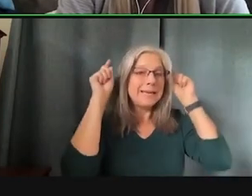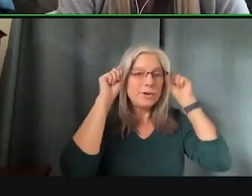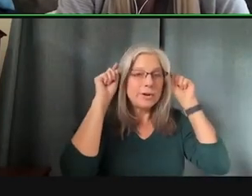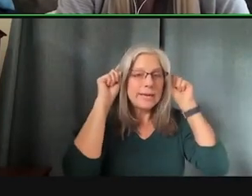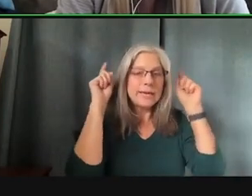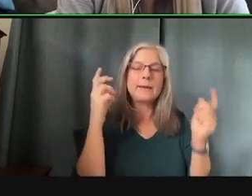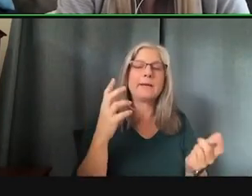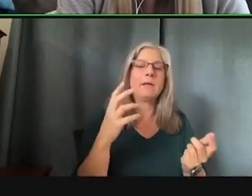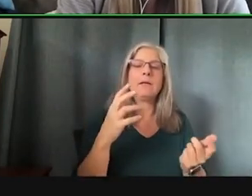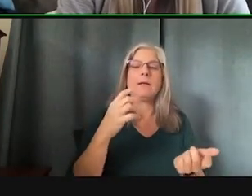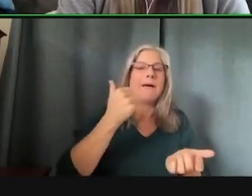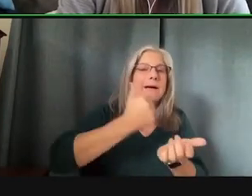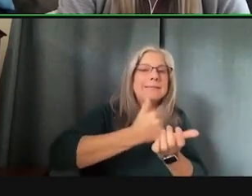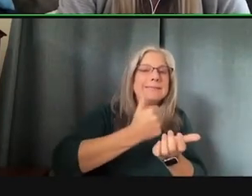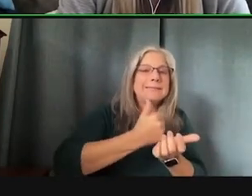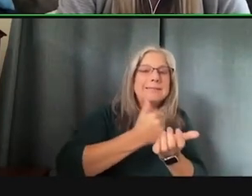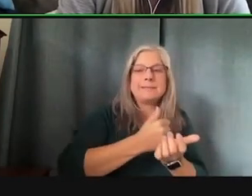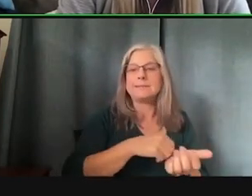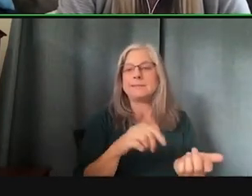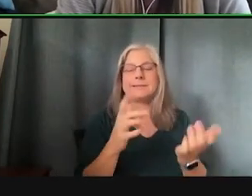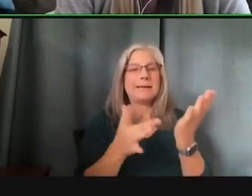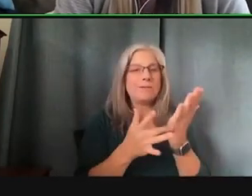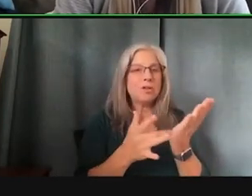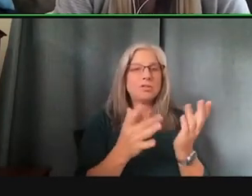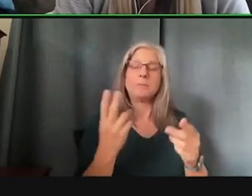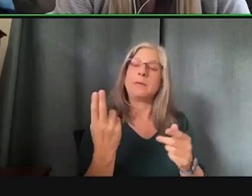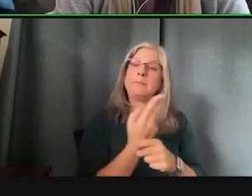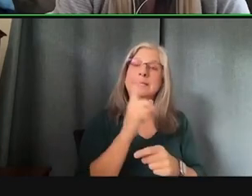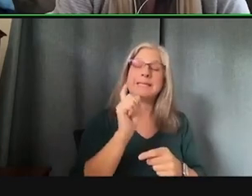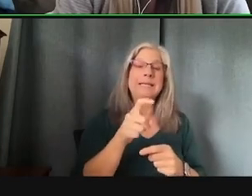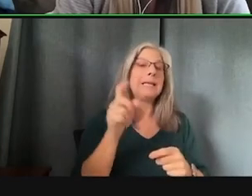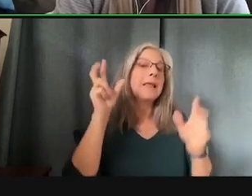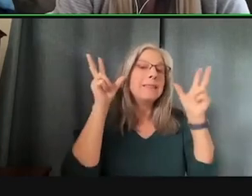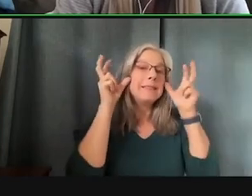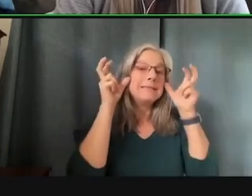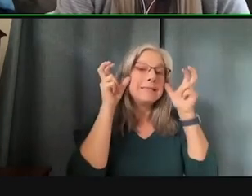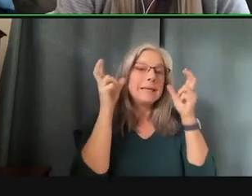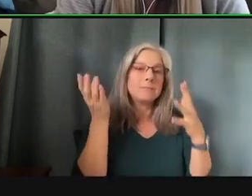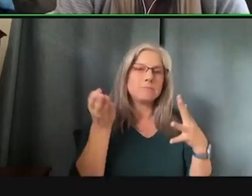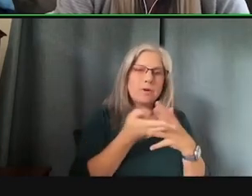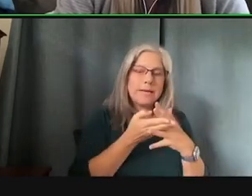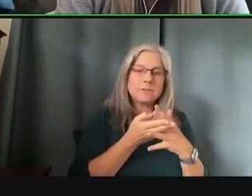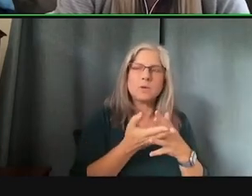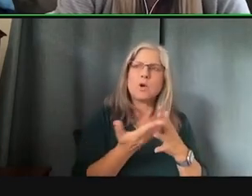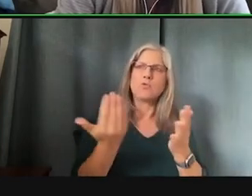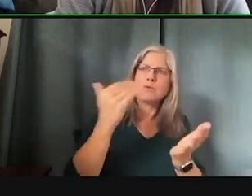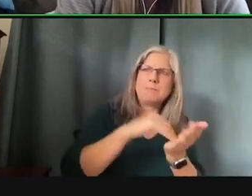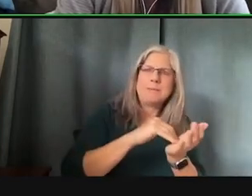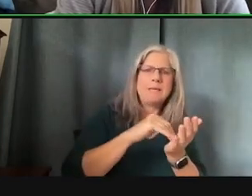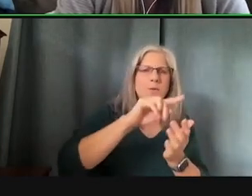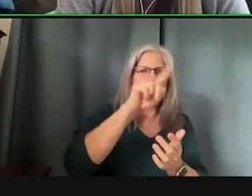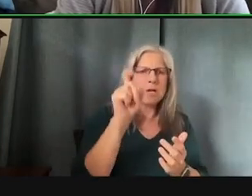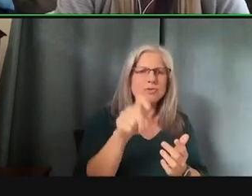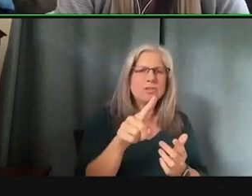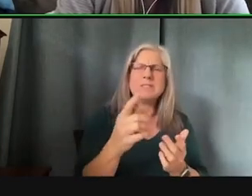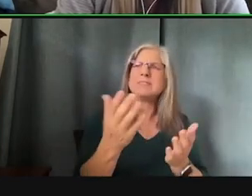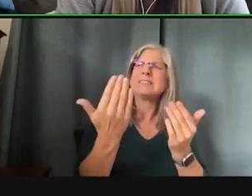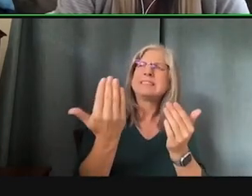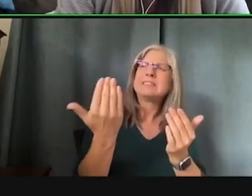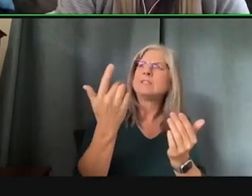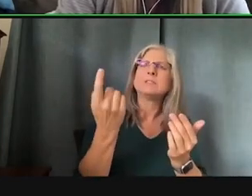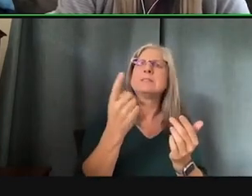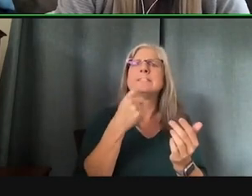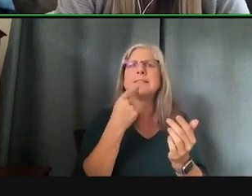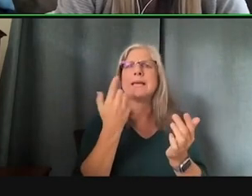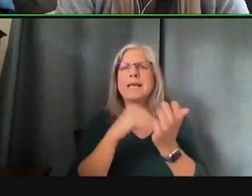technology and they need listening breaks, repeating and restating questions, referencing a student